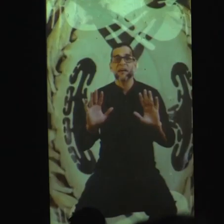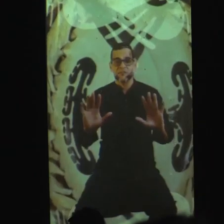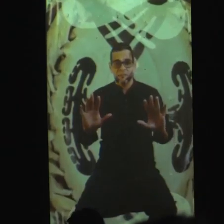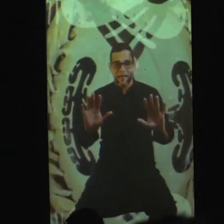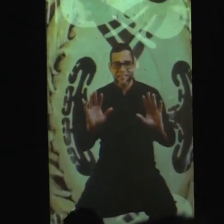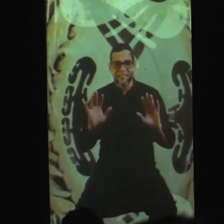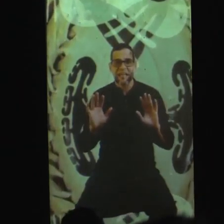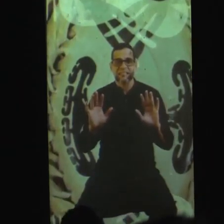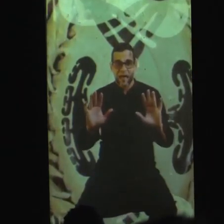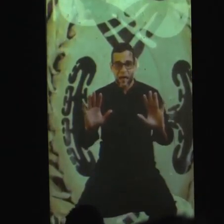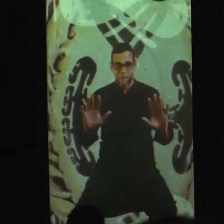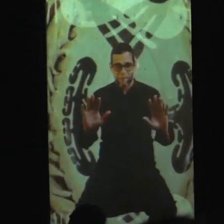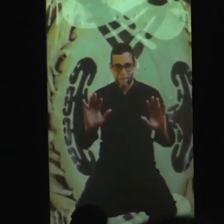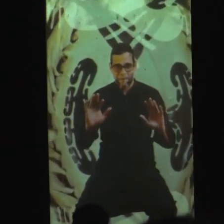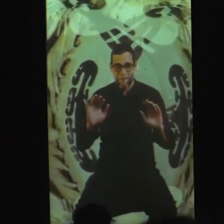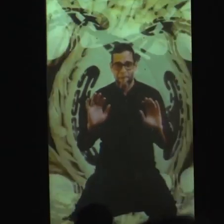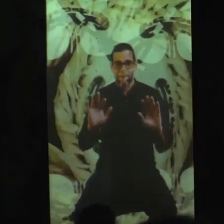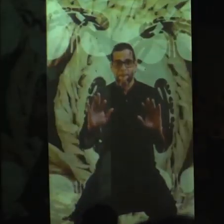of space and time.